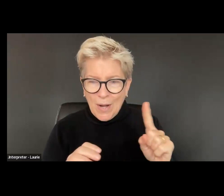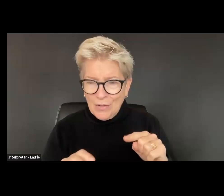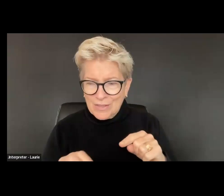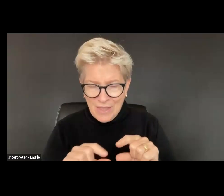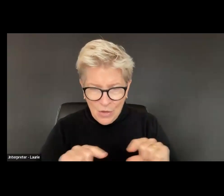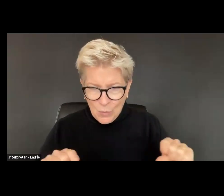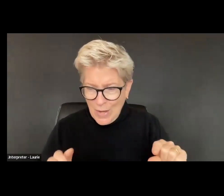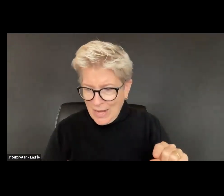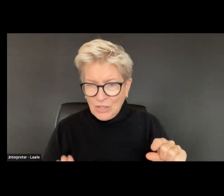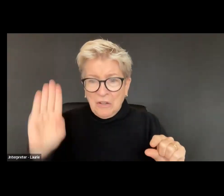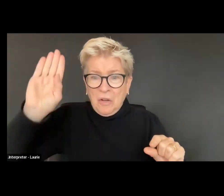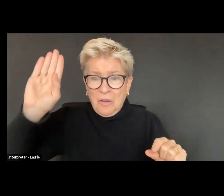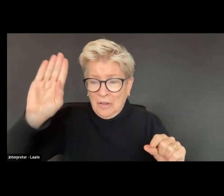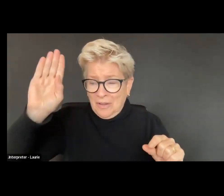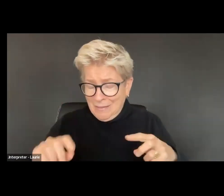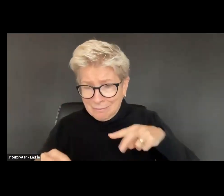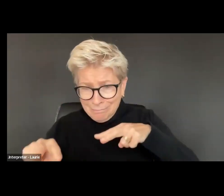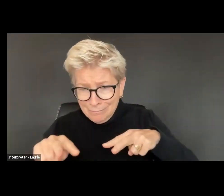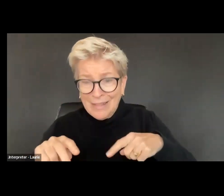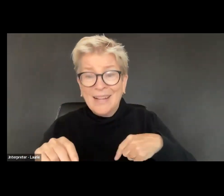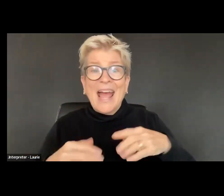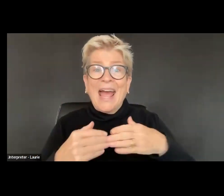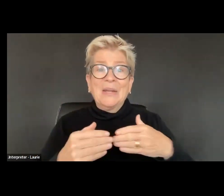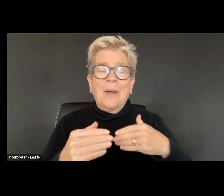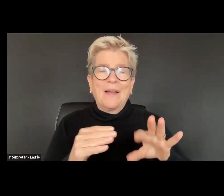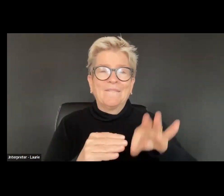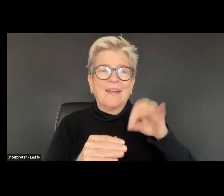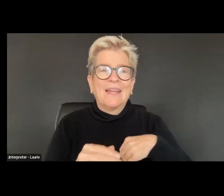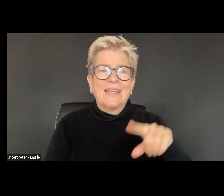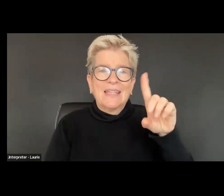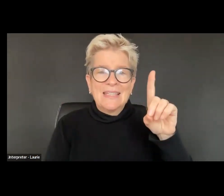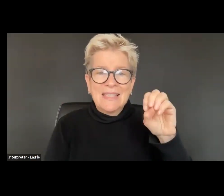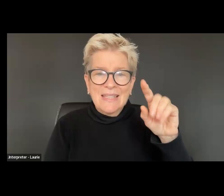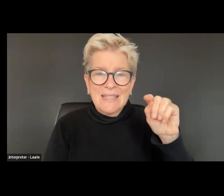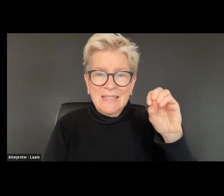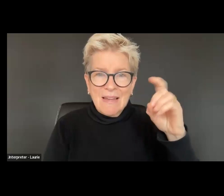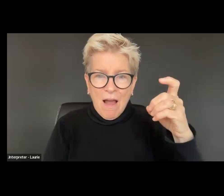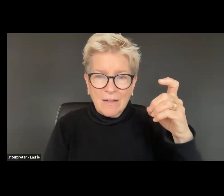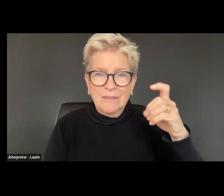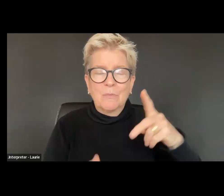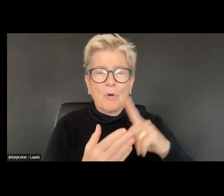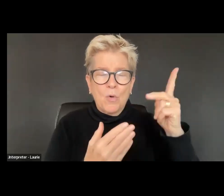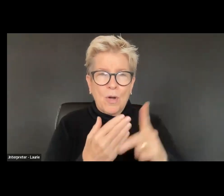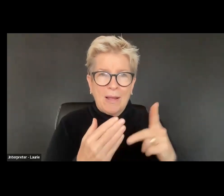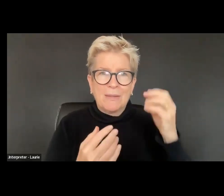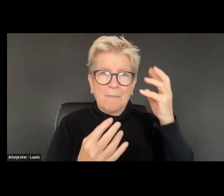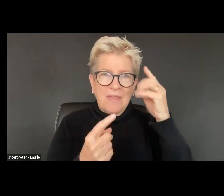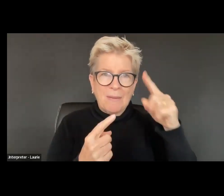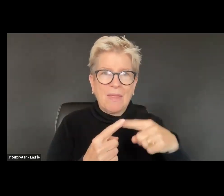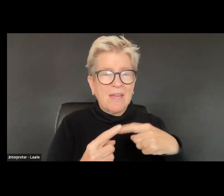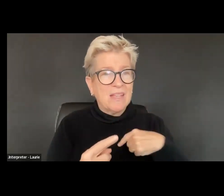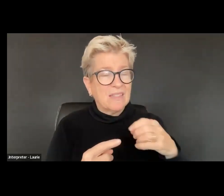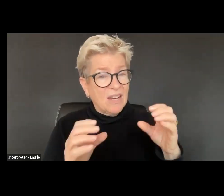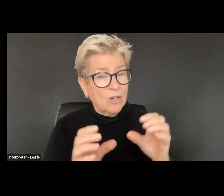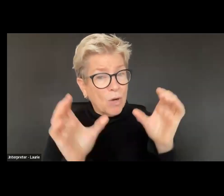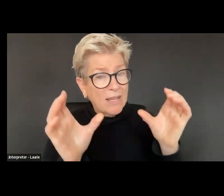that I do? Anyway, I was thinking about the detox programs and whether they are considered crisis